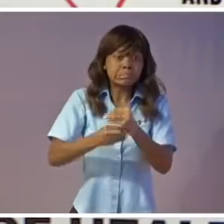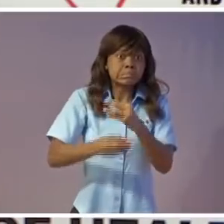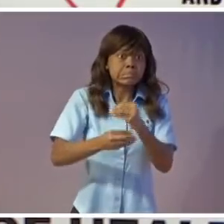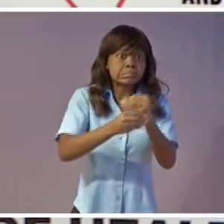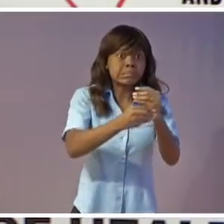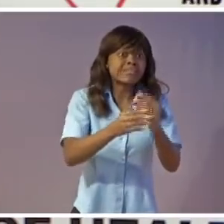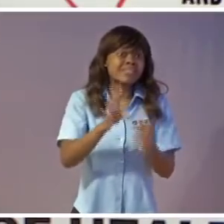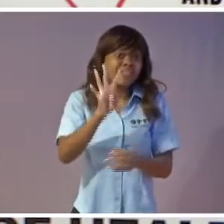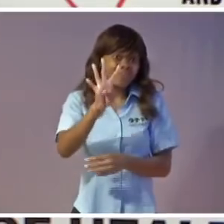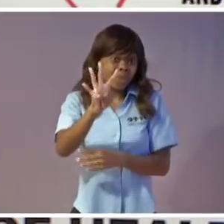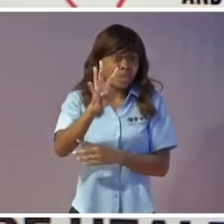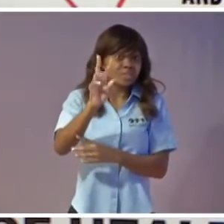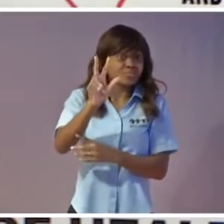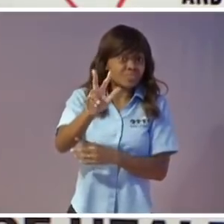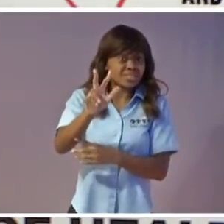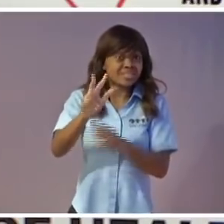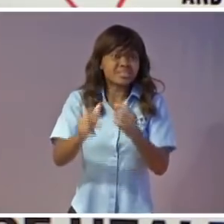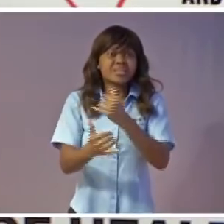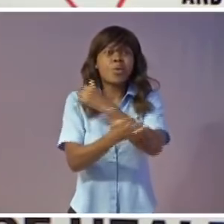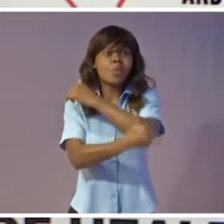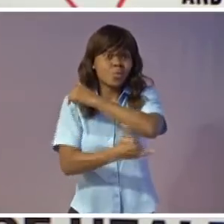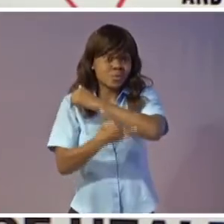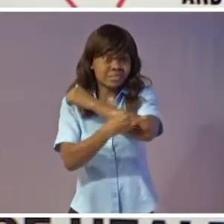million cases and above.